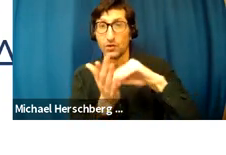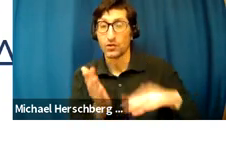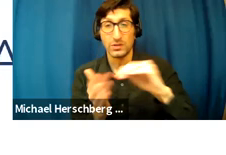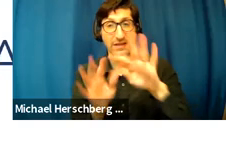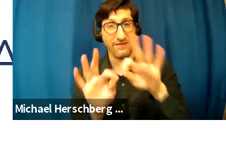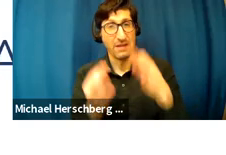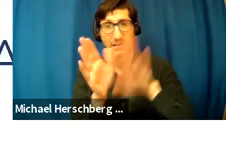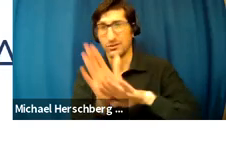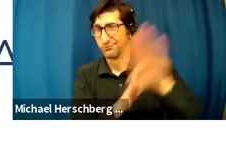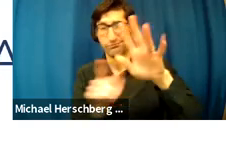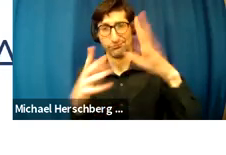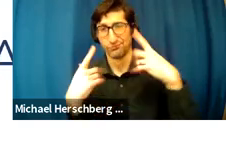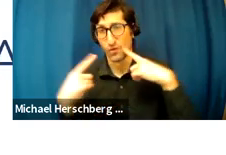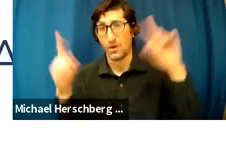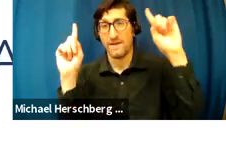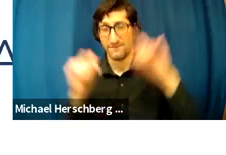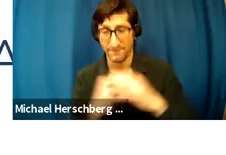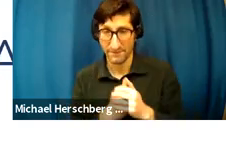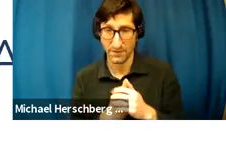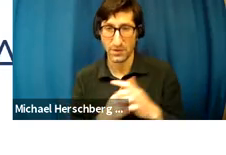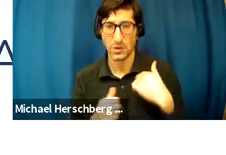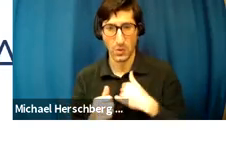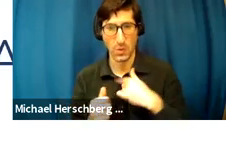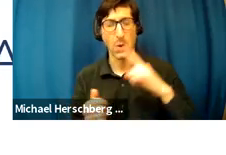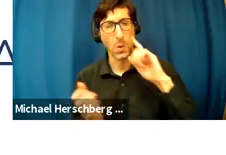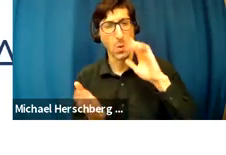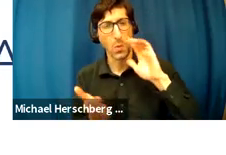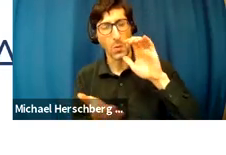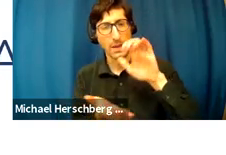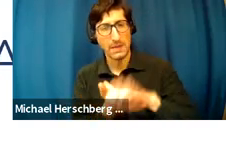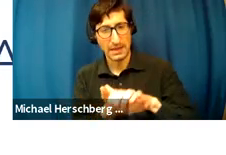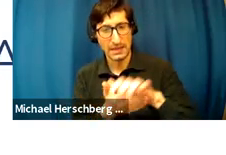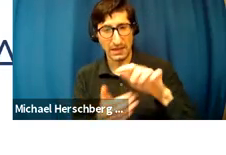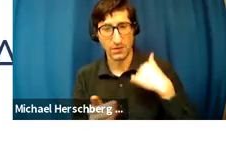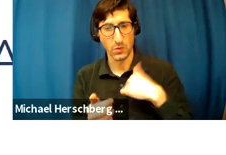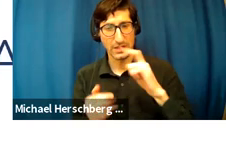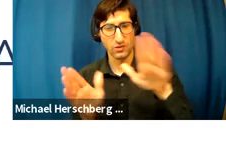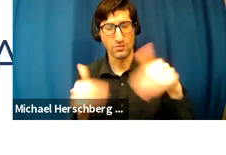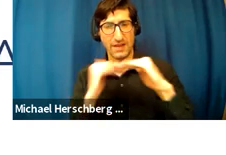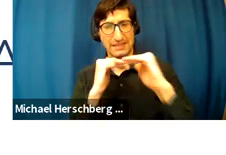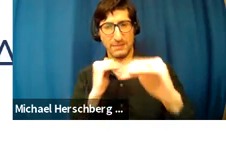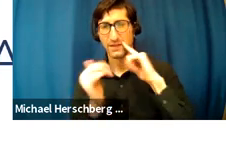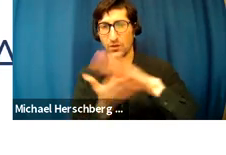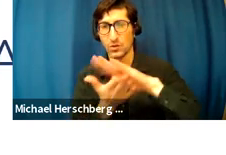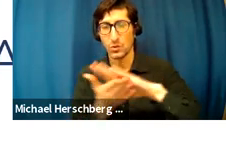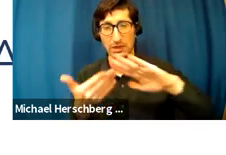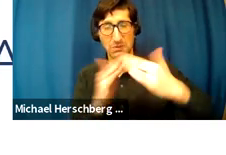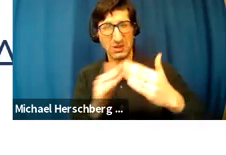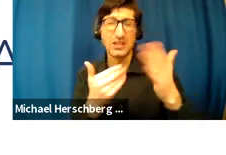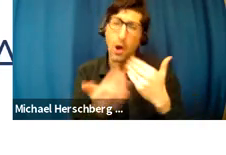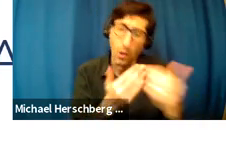thrive. In order to do this, we see it as essential to both provide stability to school communities despite declining